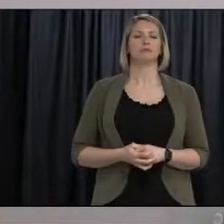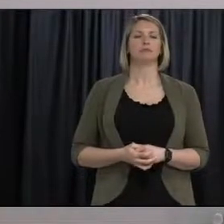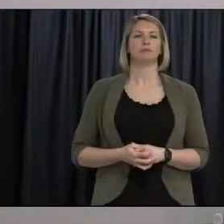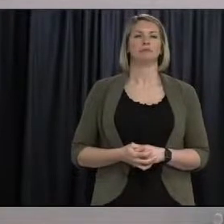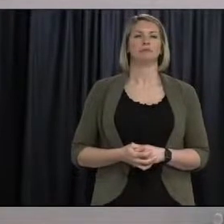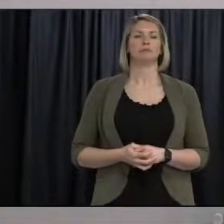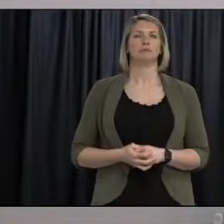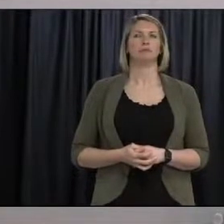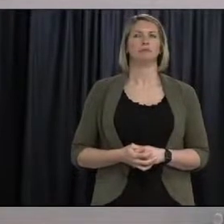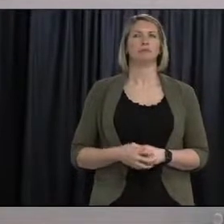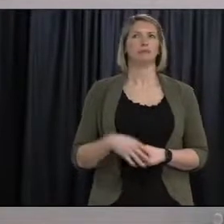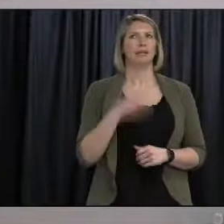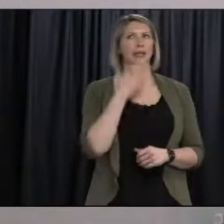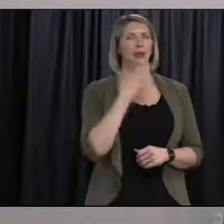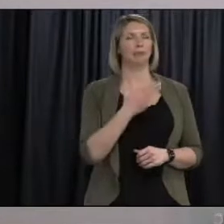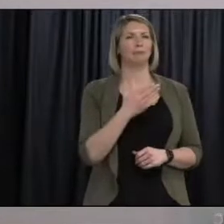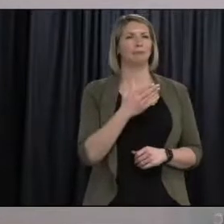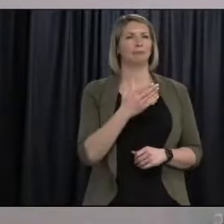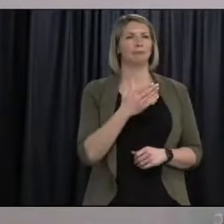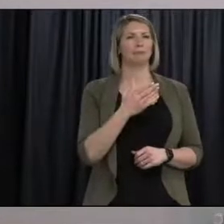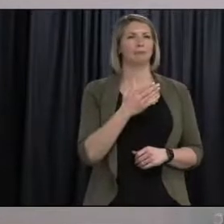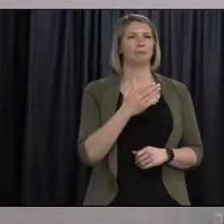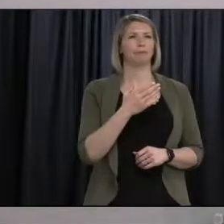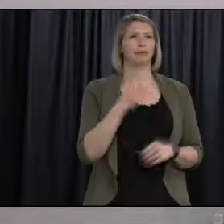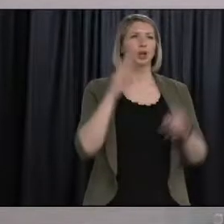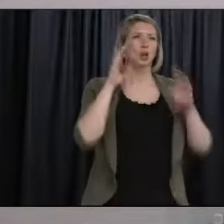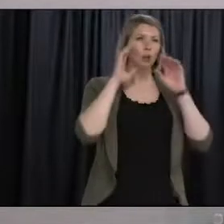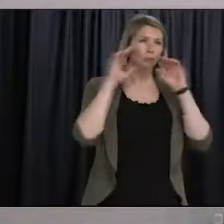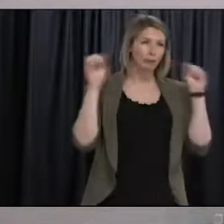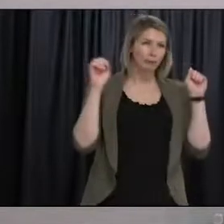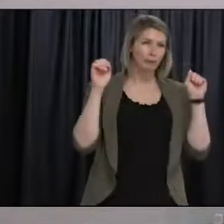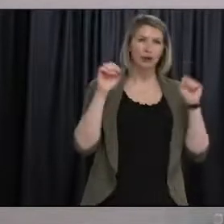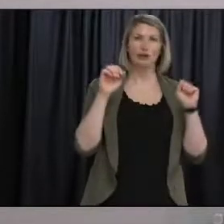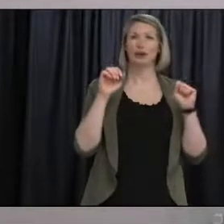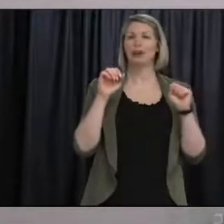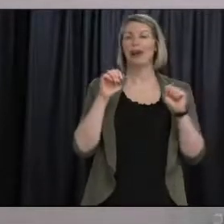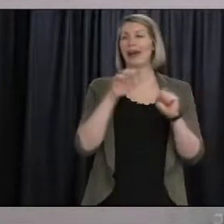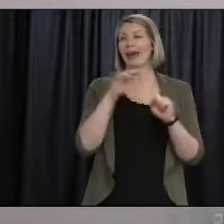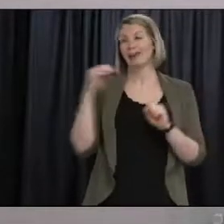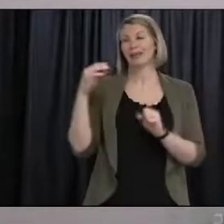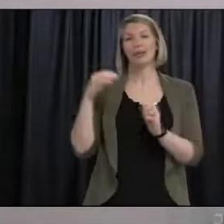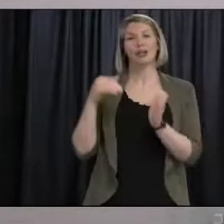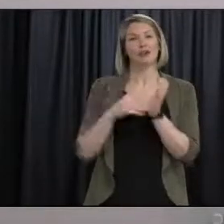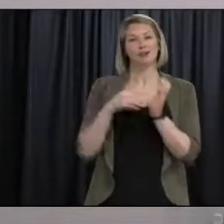Thank you. Premier Fury, Dr. Haggie, congratulations on your election wins.